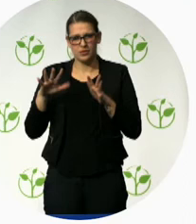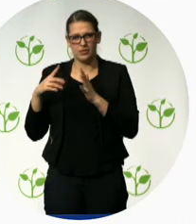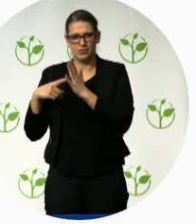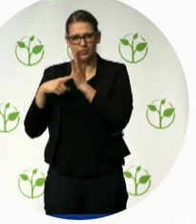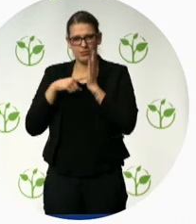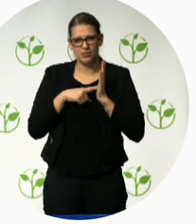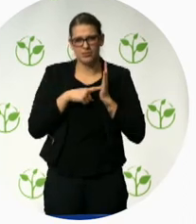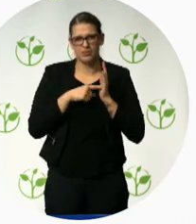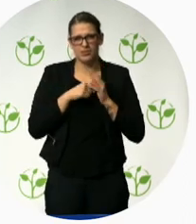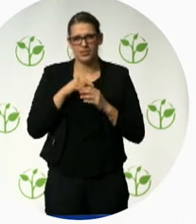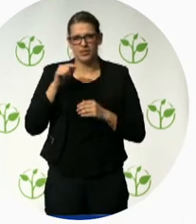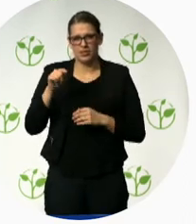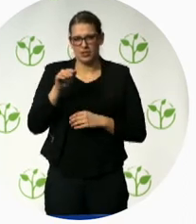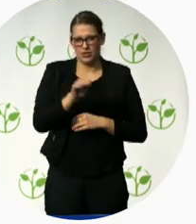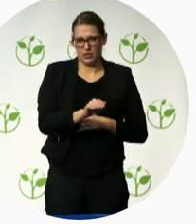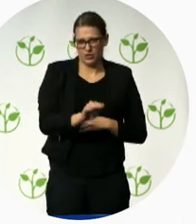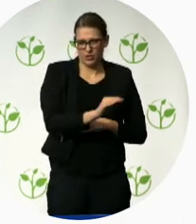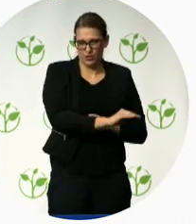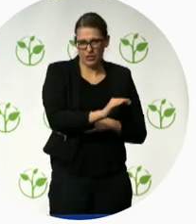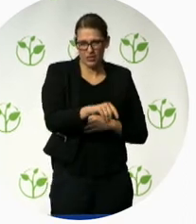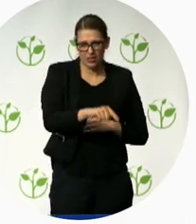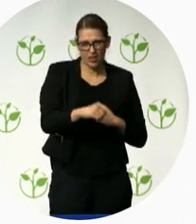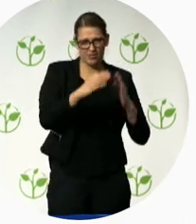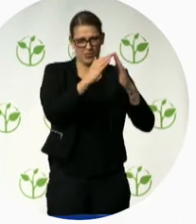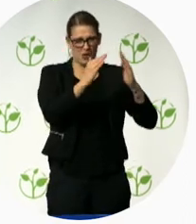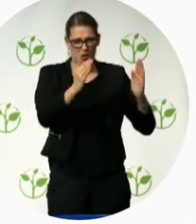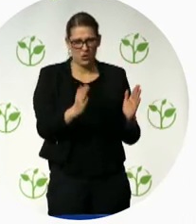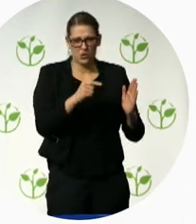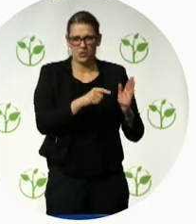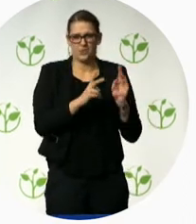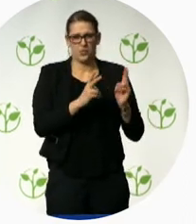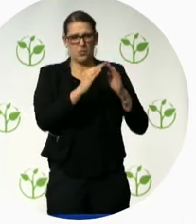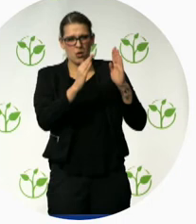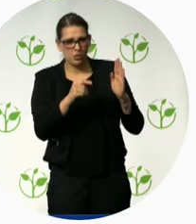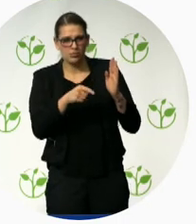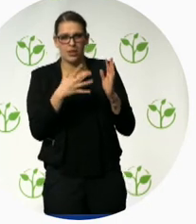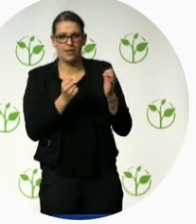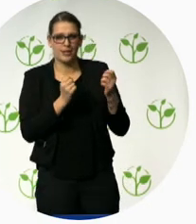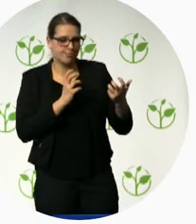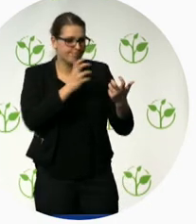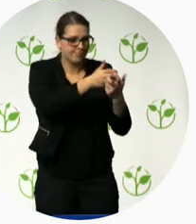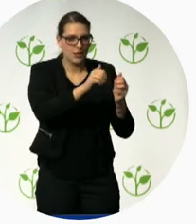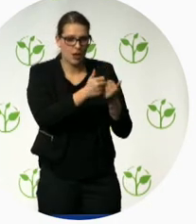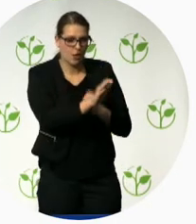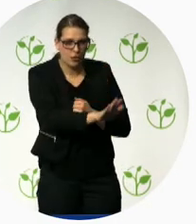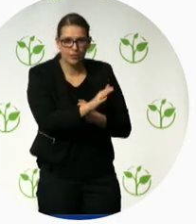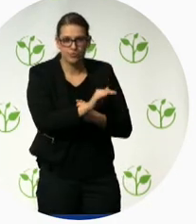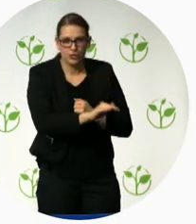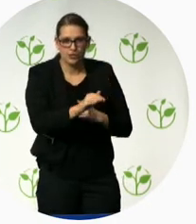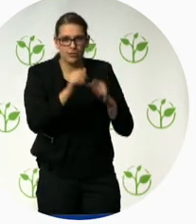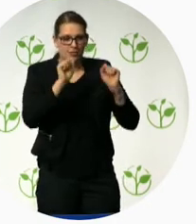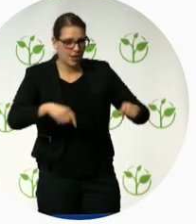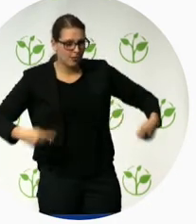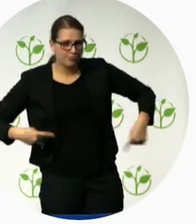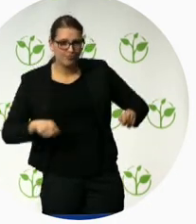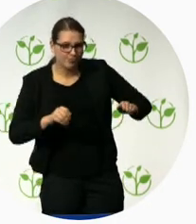that accommodations were made for, simple accommodations. So first of all, how do you locate the children or